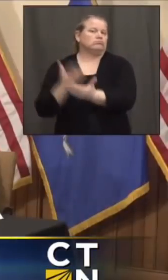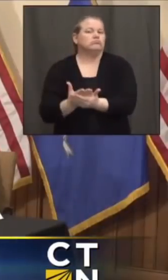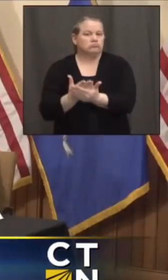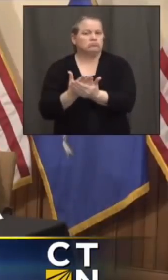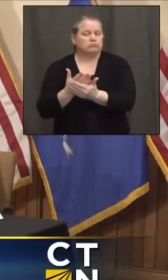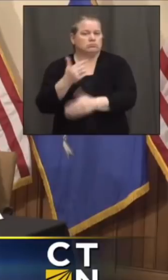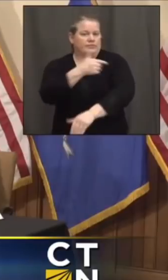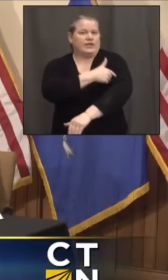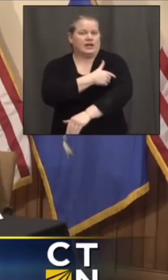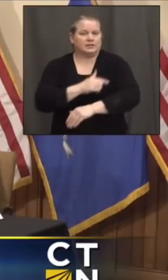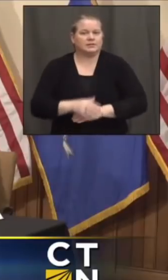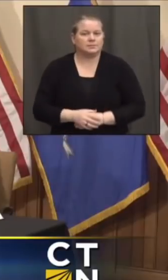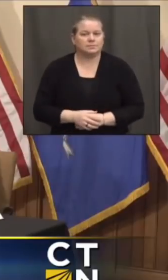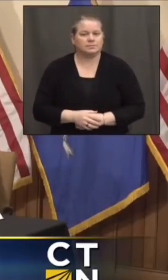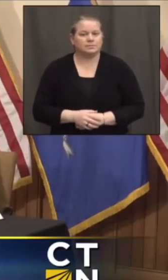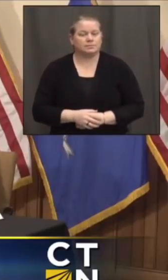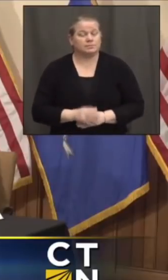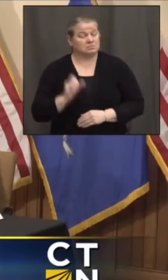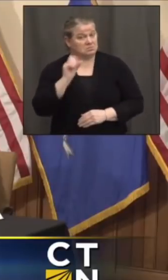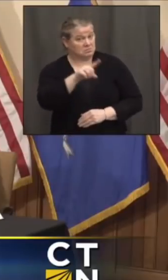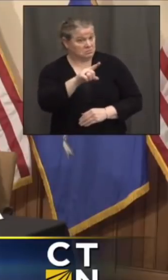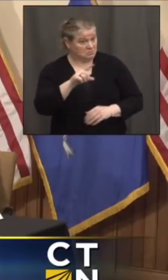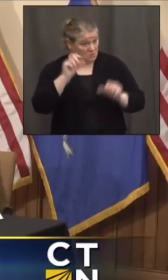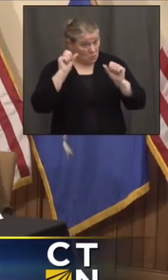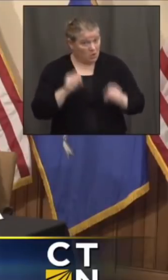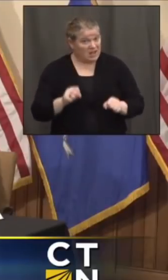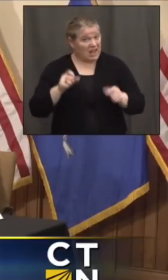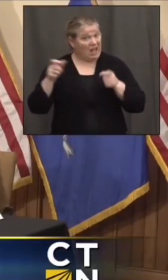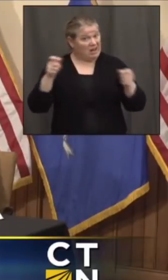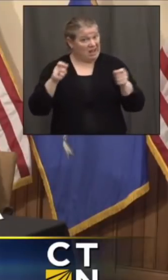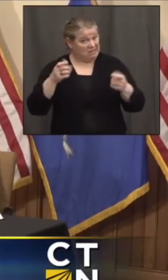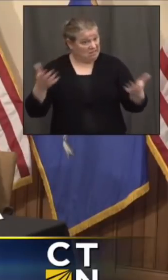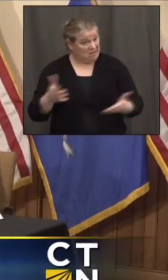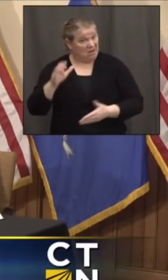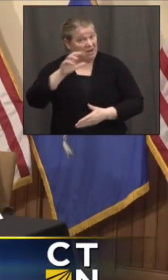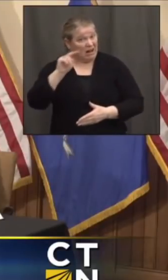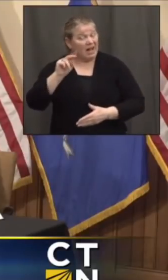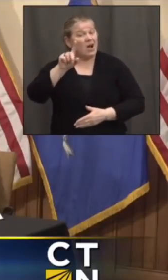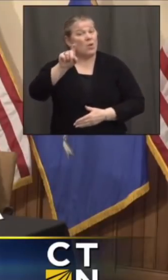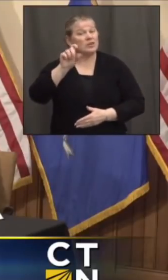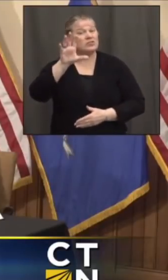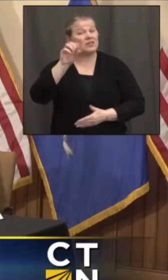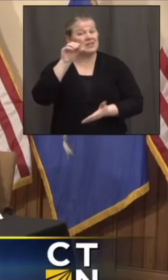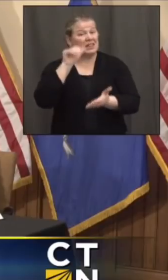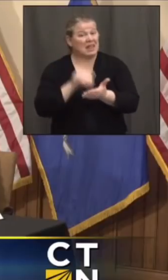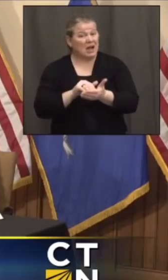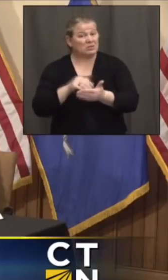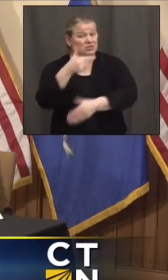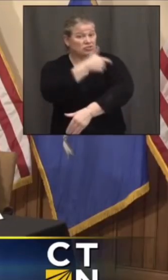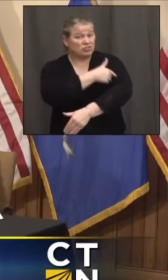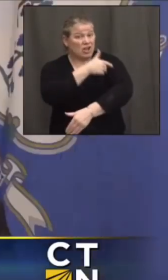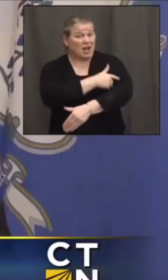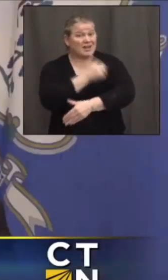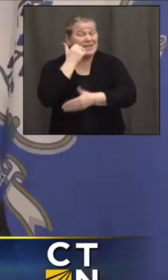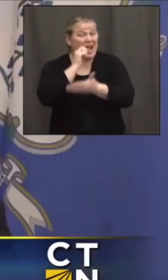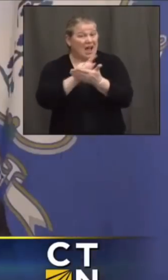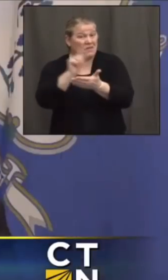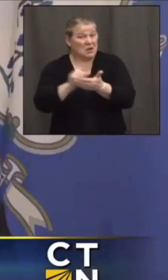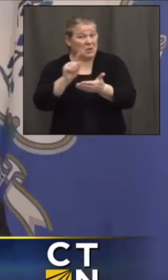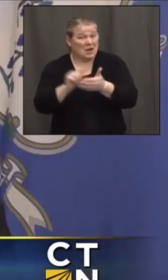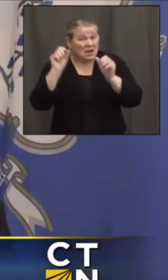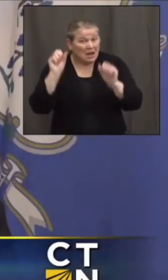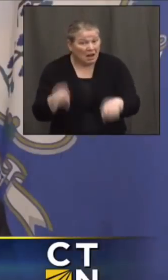But we are equipped to handle roughly 150,000 doses a week? We can handle it, absolutely, and the demand is